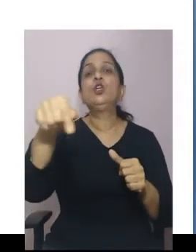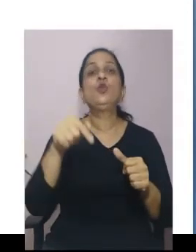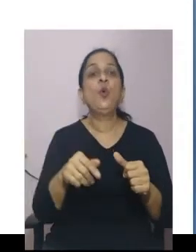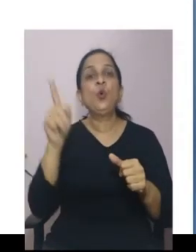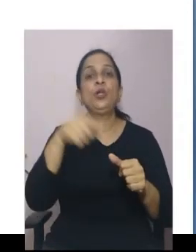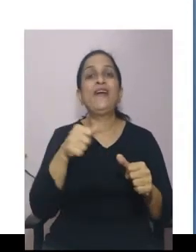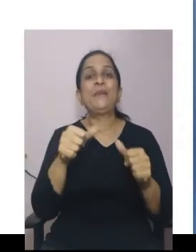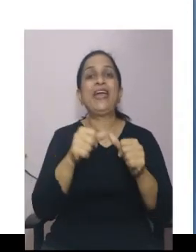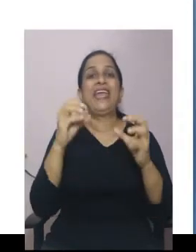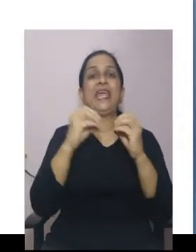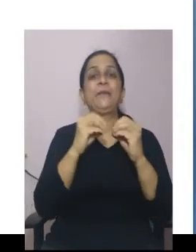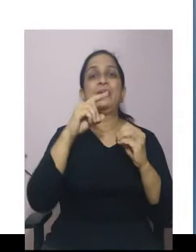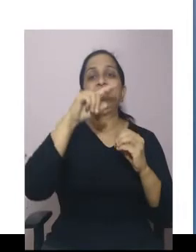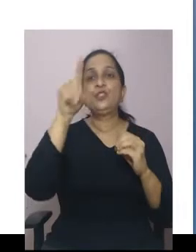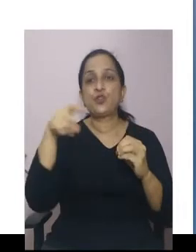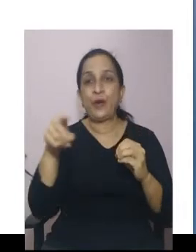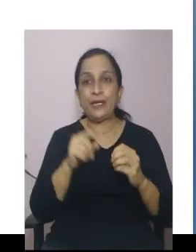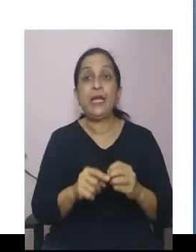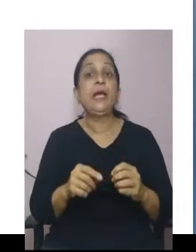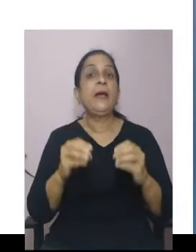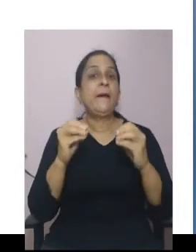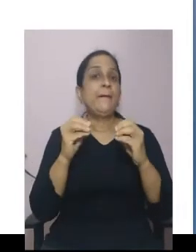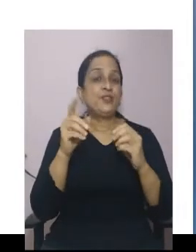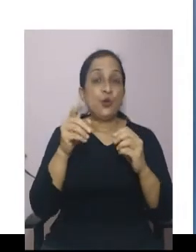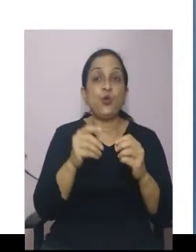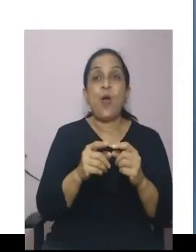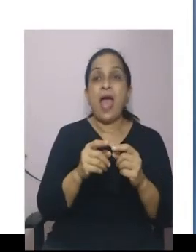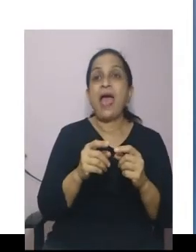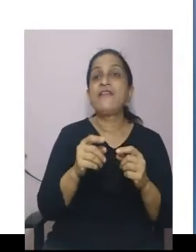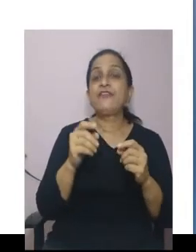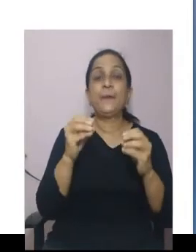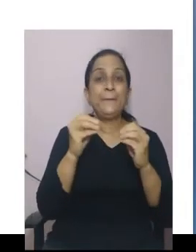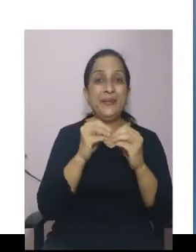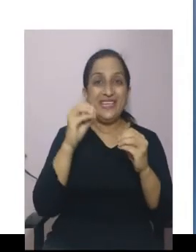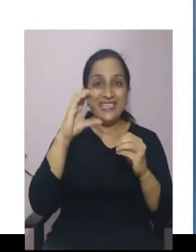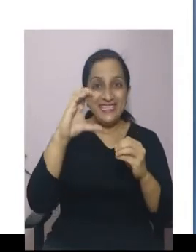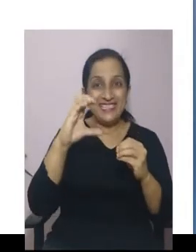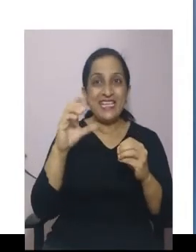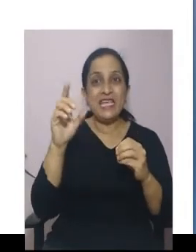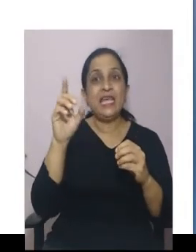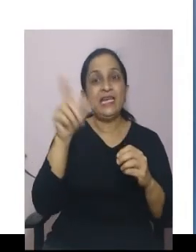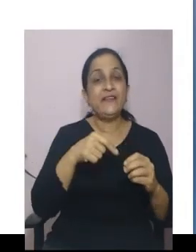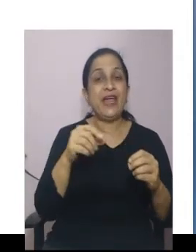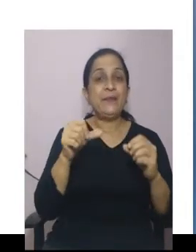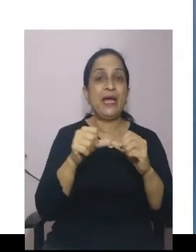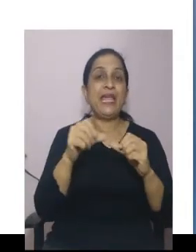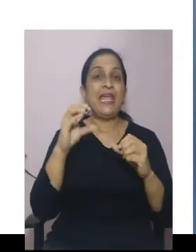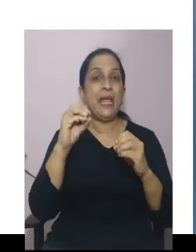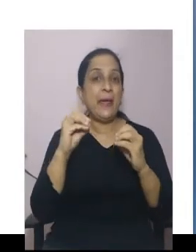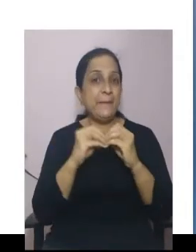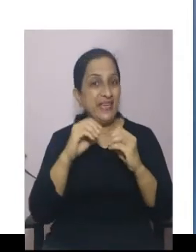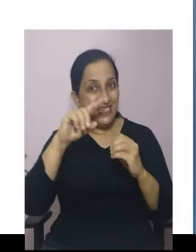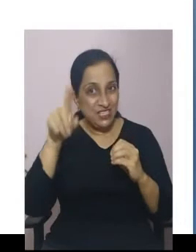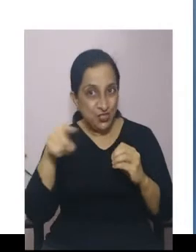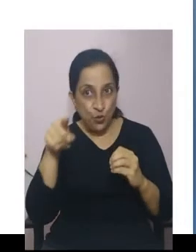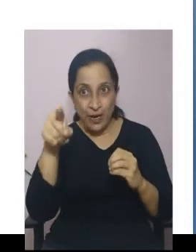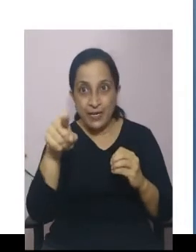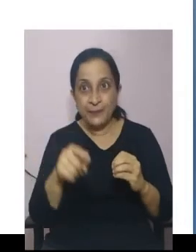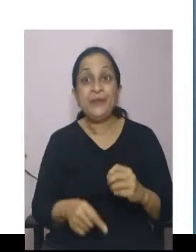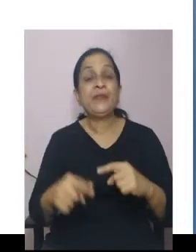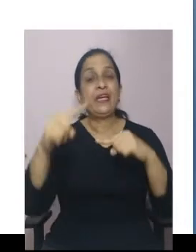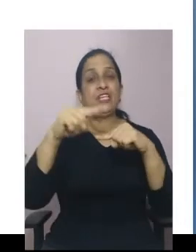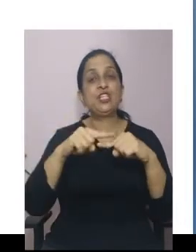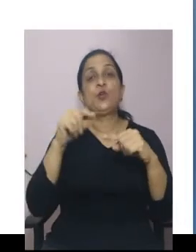by AB squared. So AB squared upon AC by AB squared plus BC squared upon AB squared is equal to AC squared upon